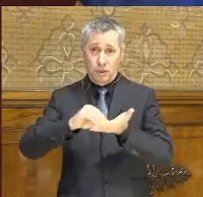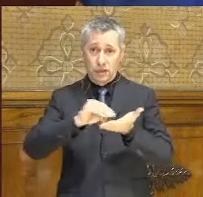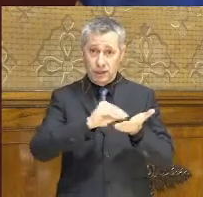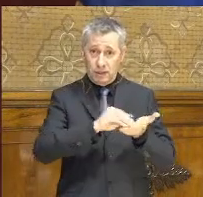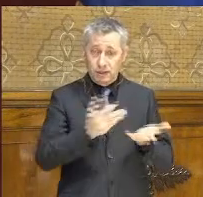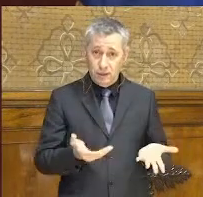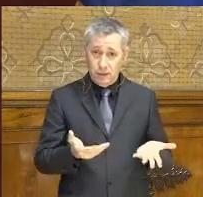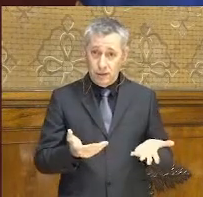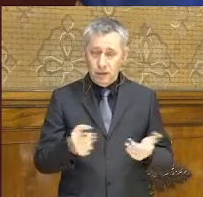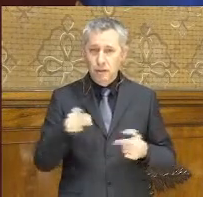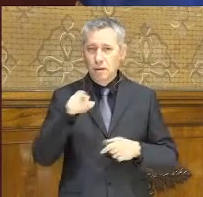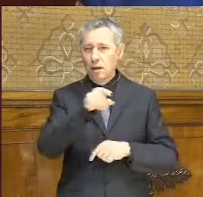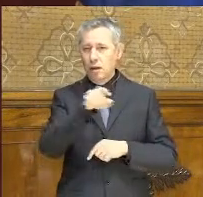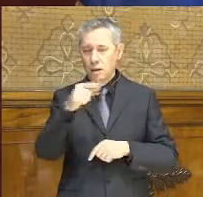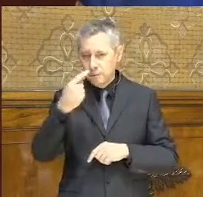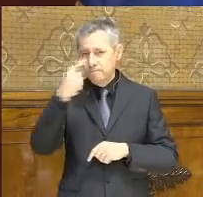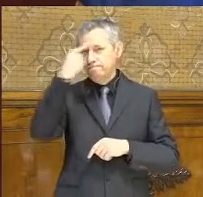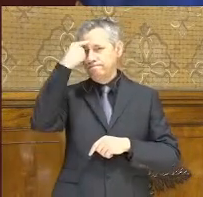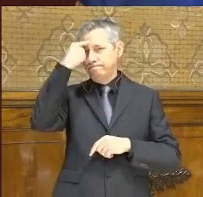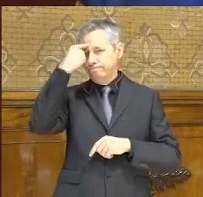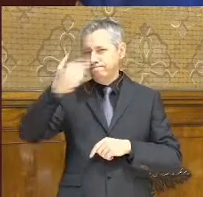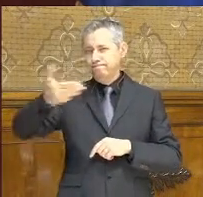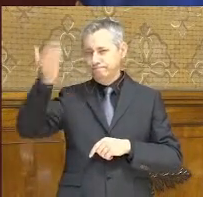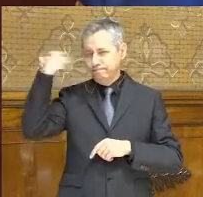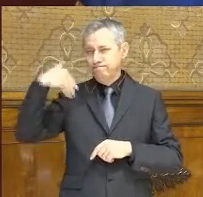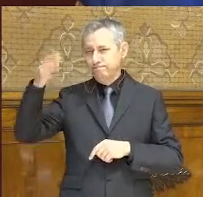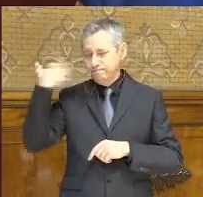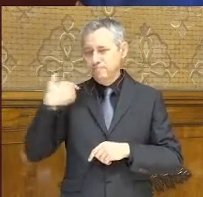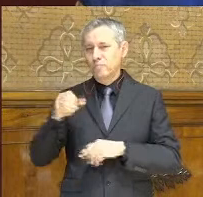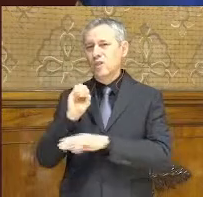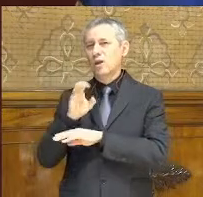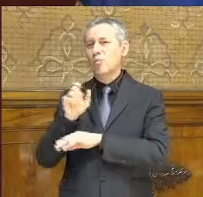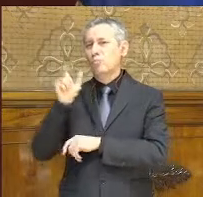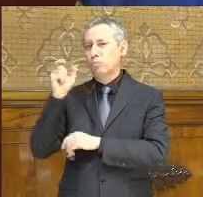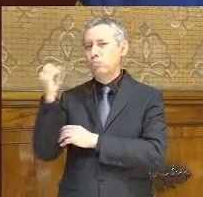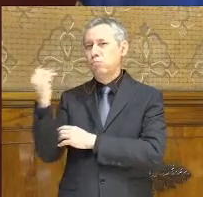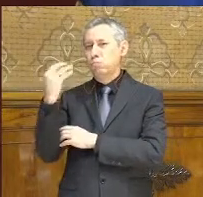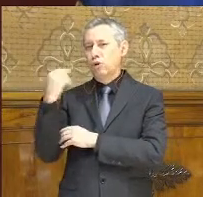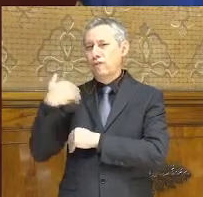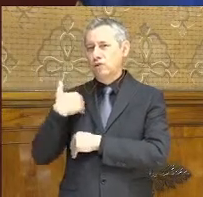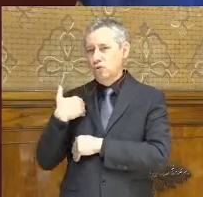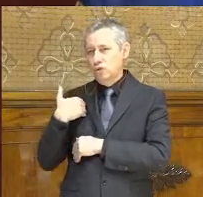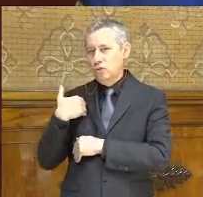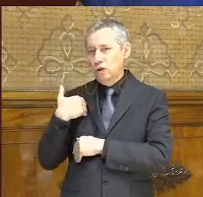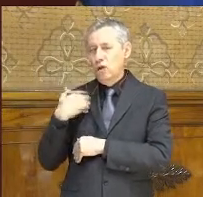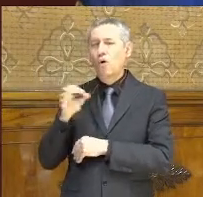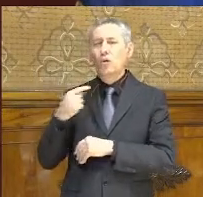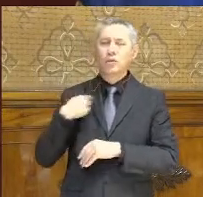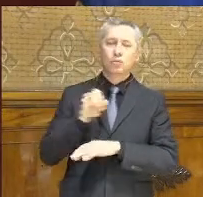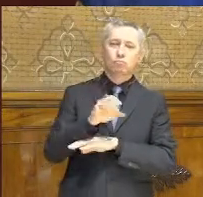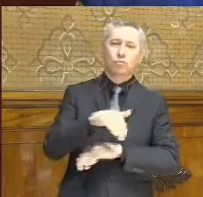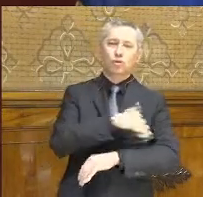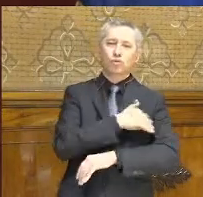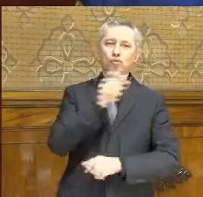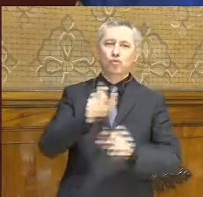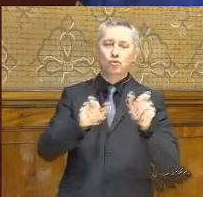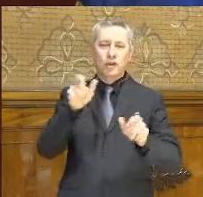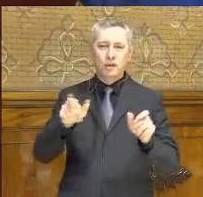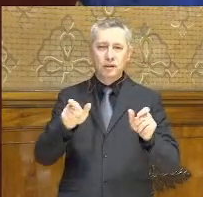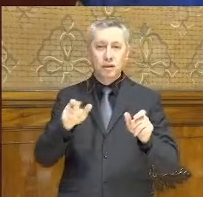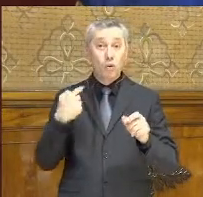students and professors of all generations that when I'm here, I feel deeply